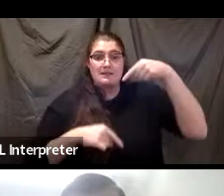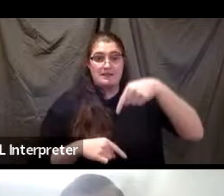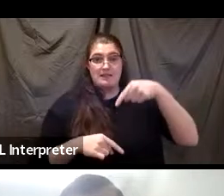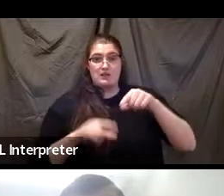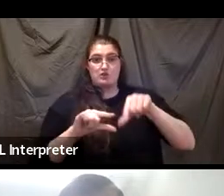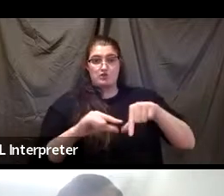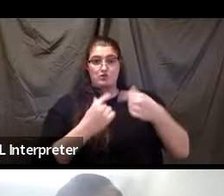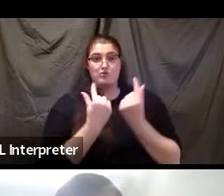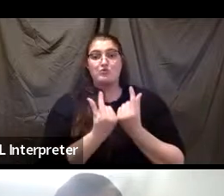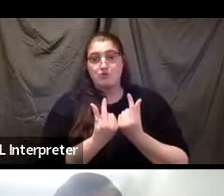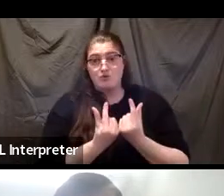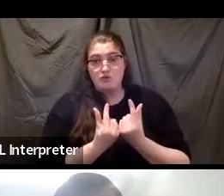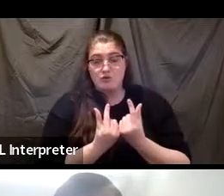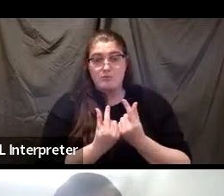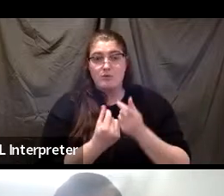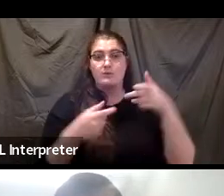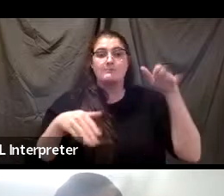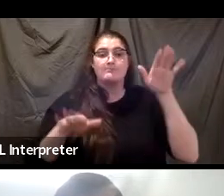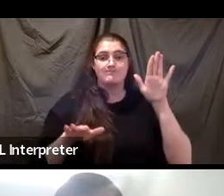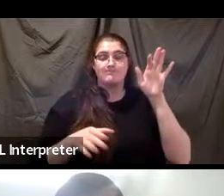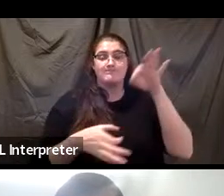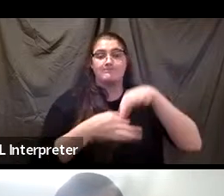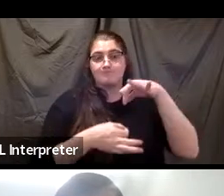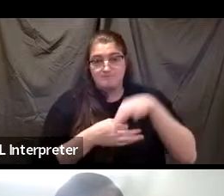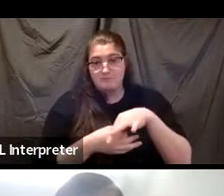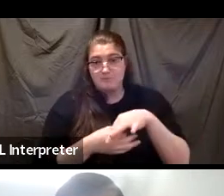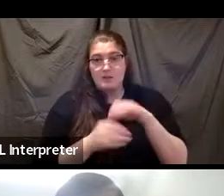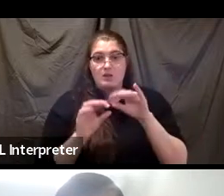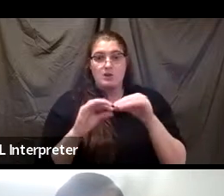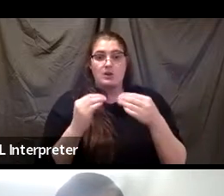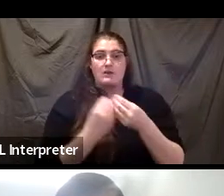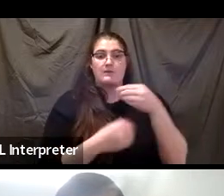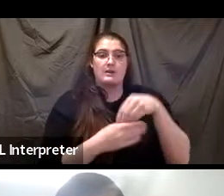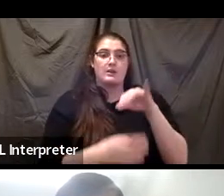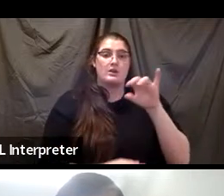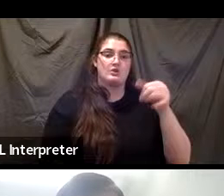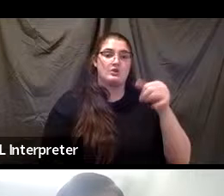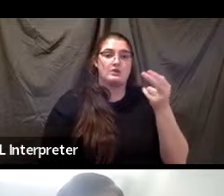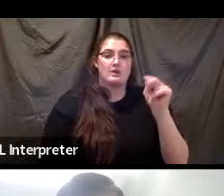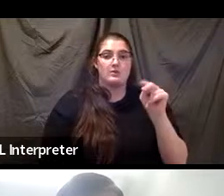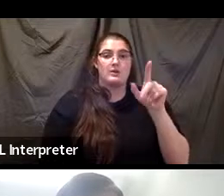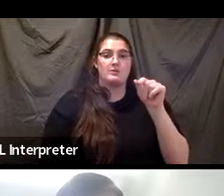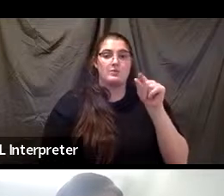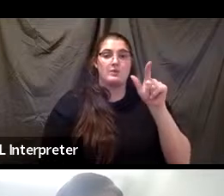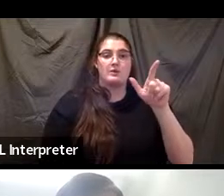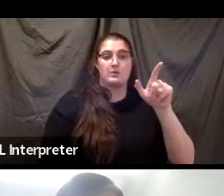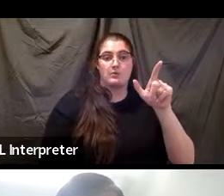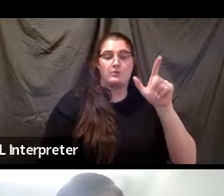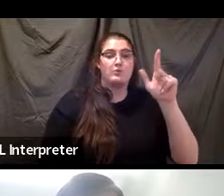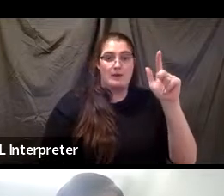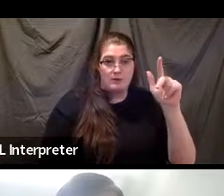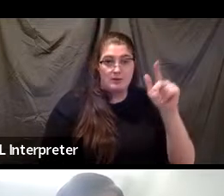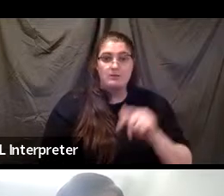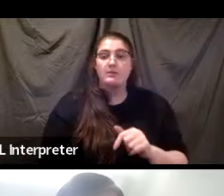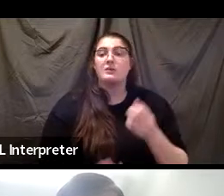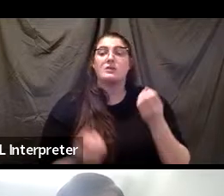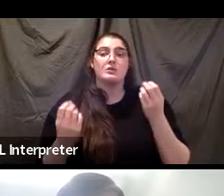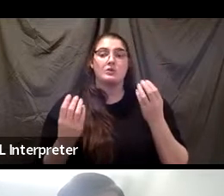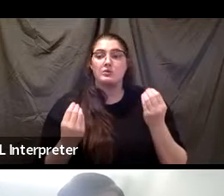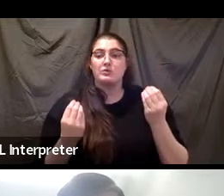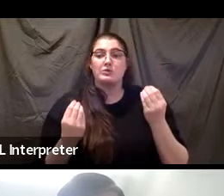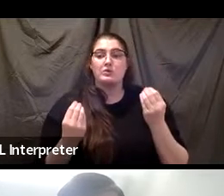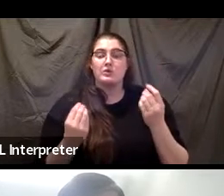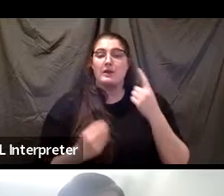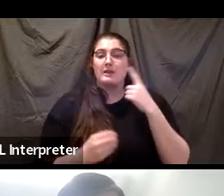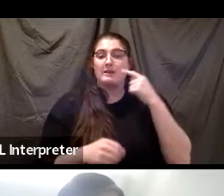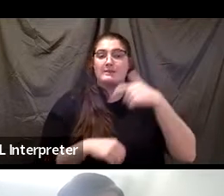was sworn into office in January 2023. So I think just seems like time to move